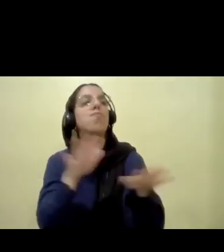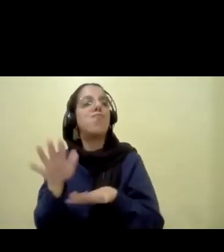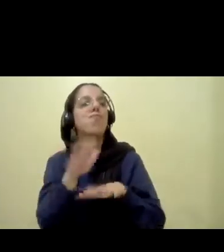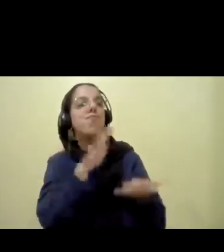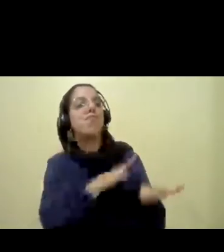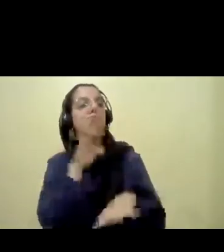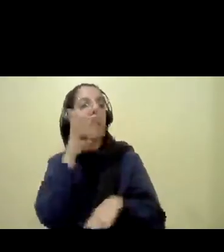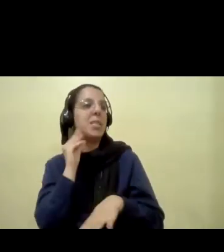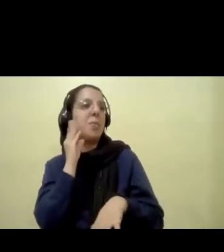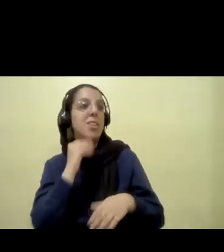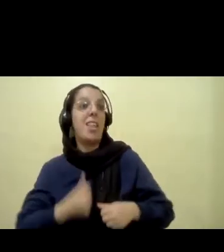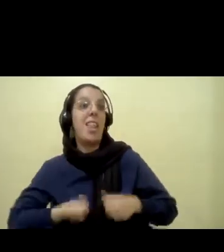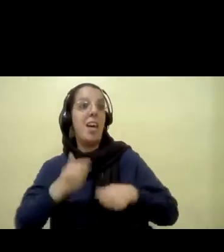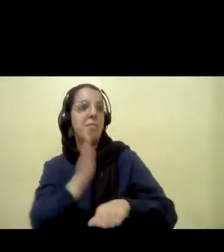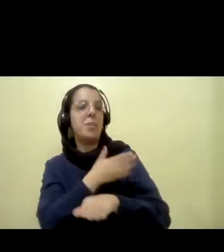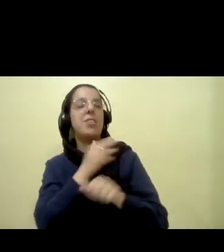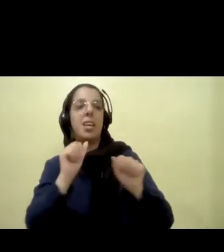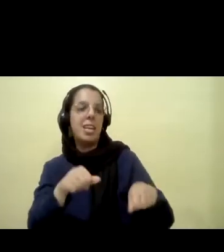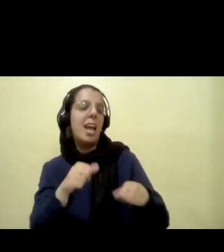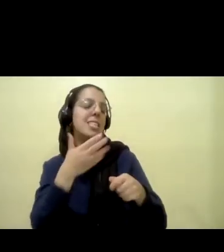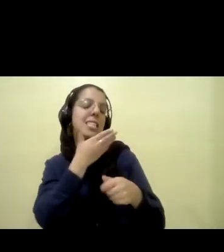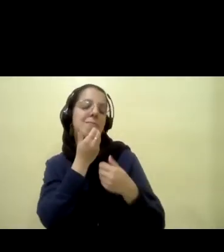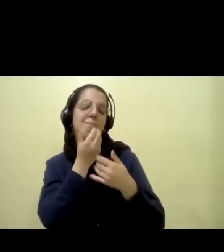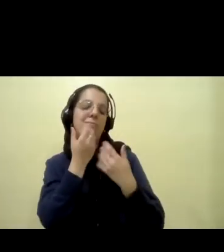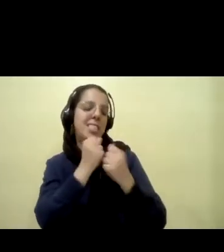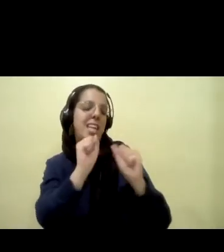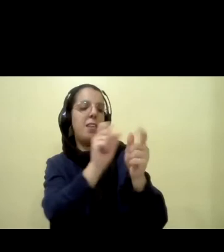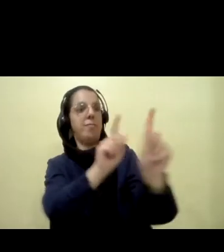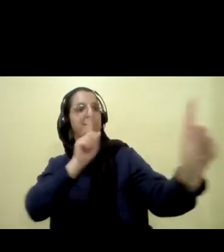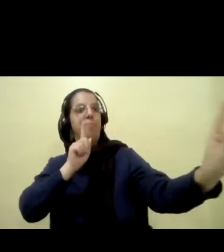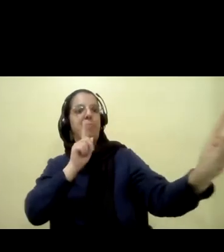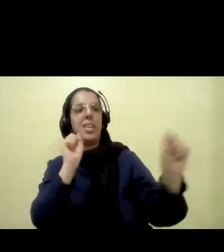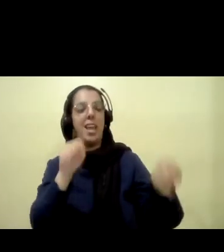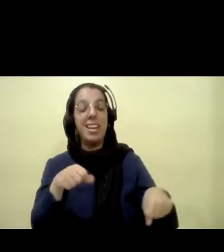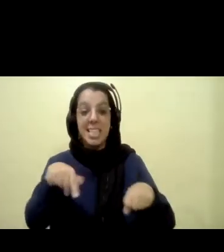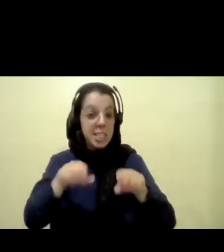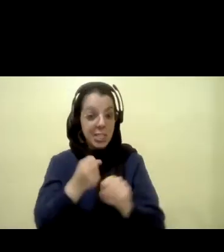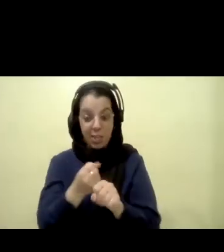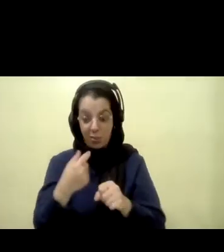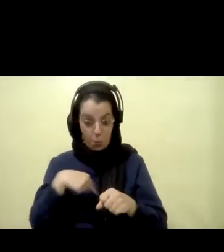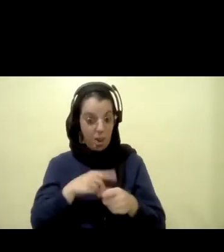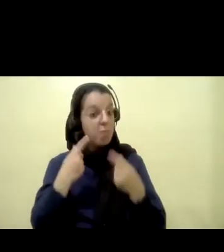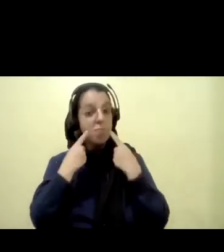at a safe distance. It worked really well this year, but I would like to